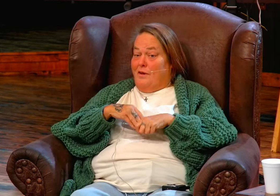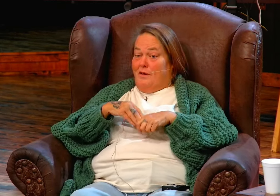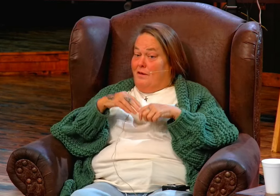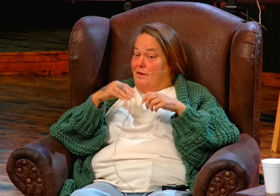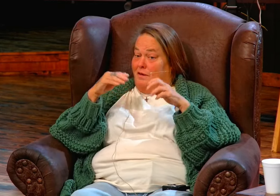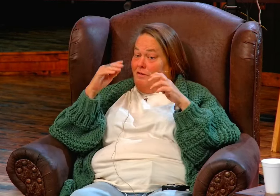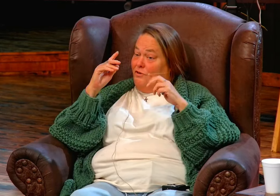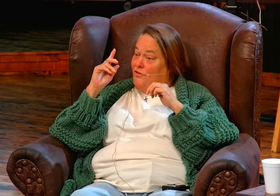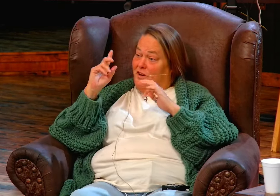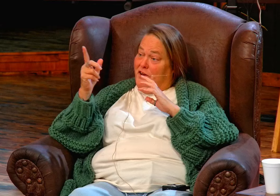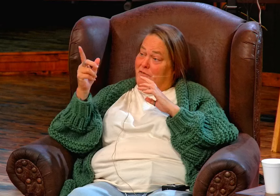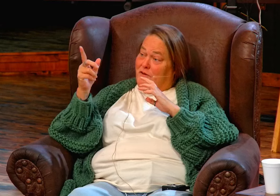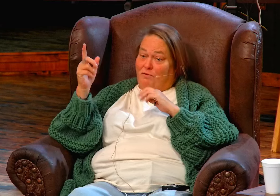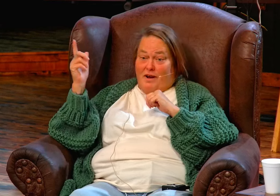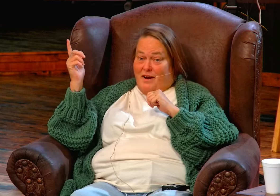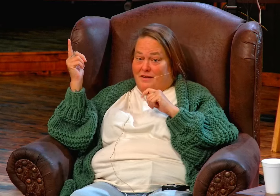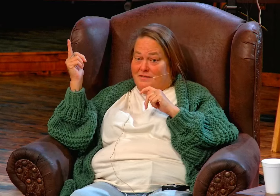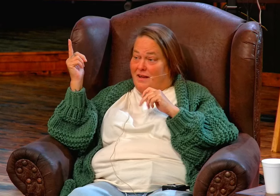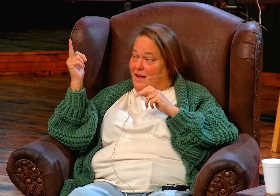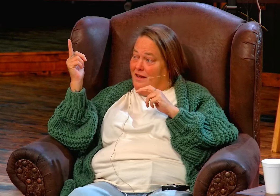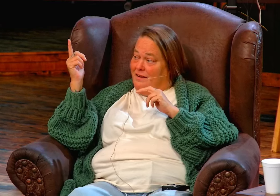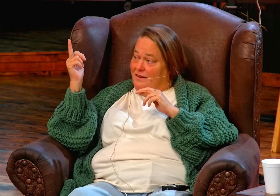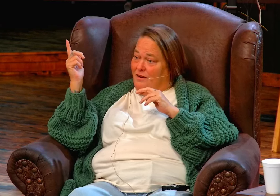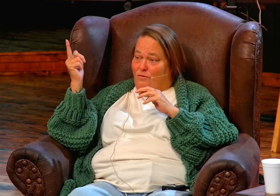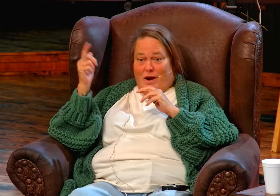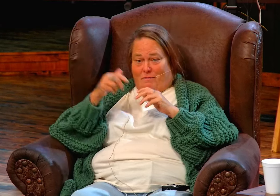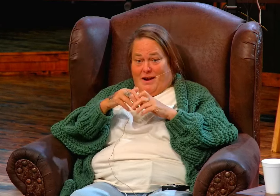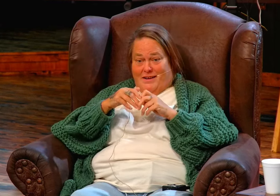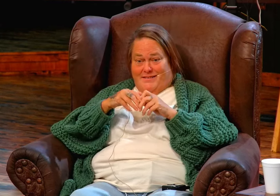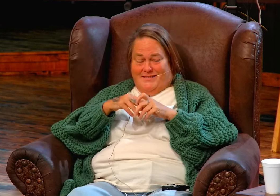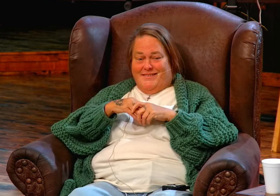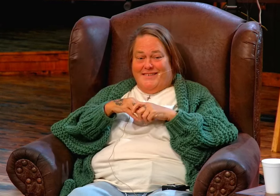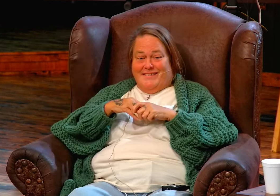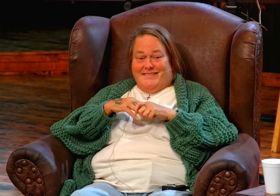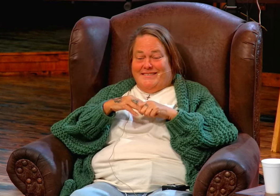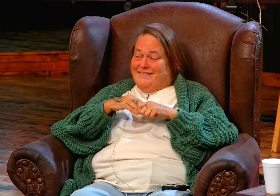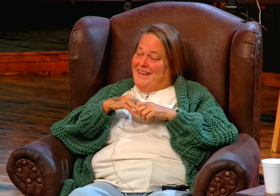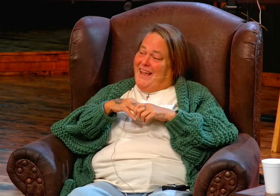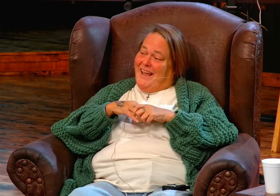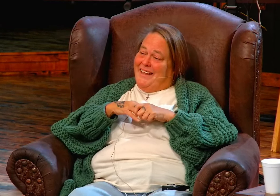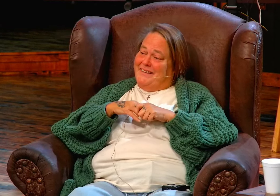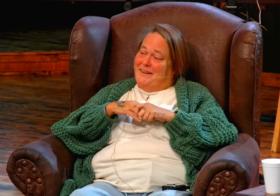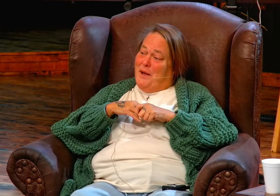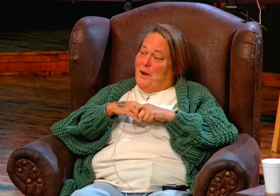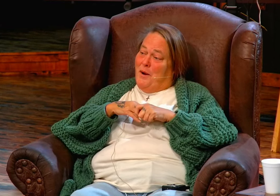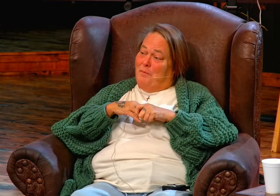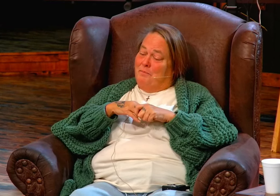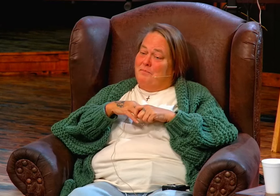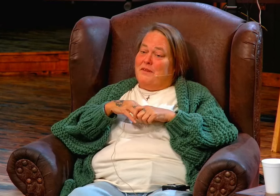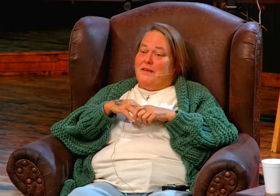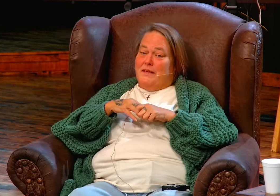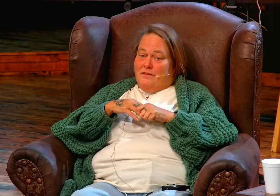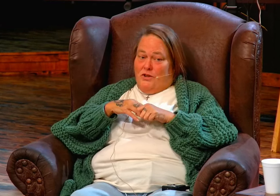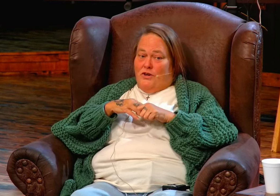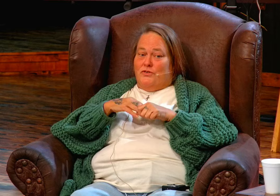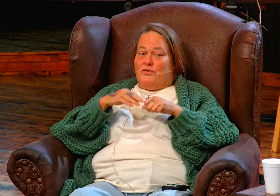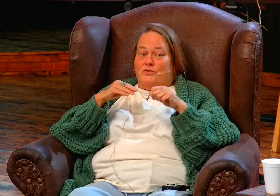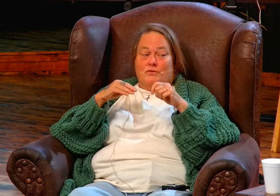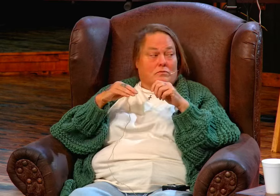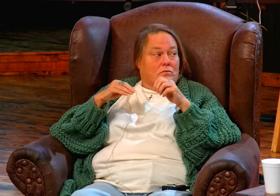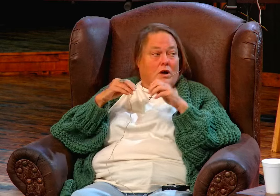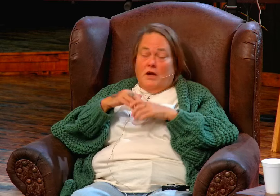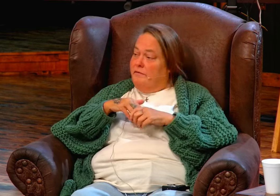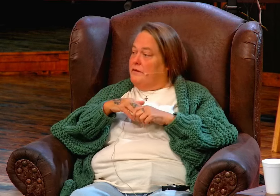you. There's a coven right outside of White Rock. Mm-hmm. And what is a coven?